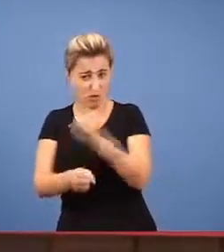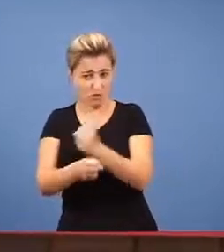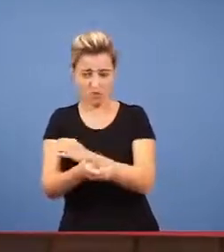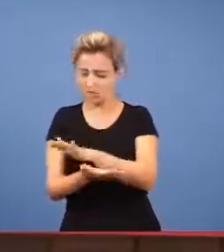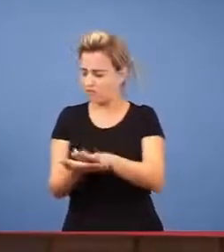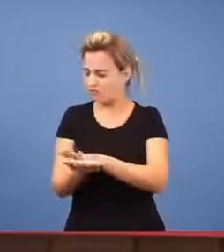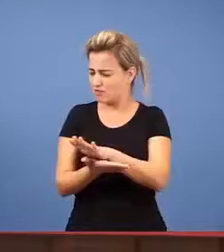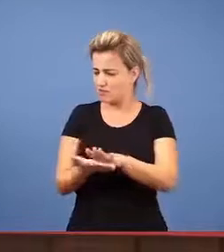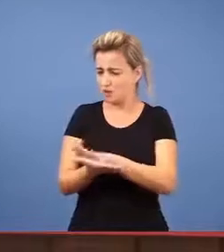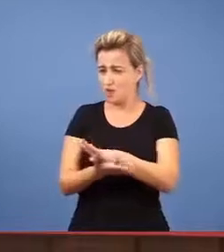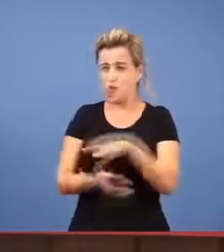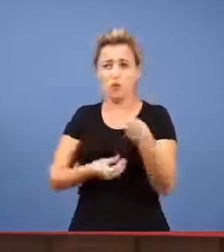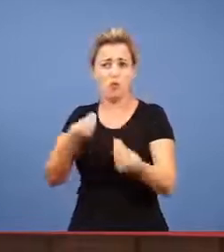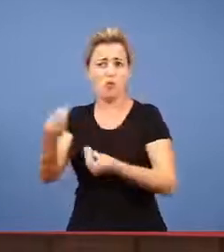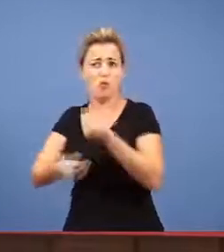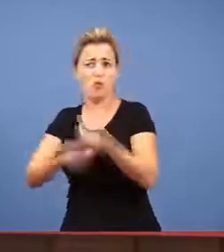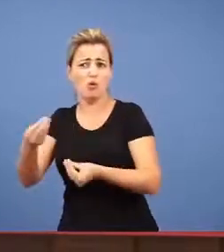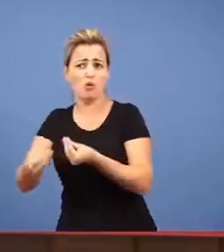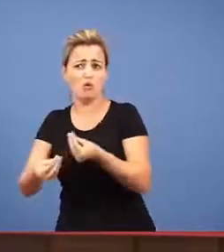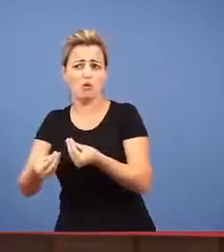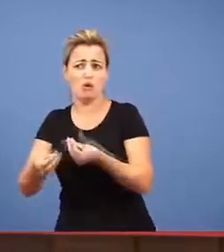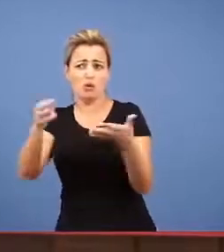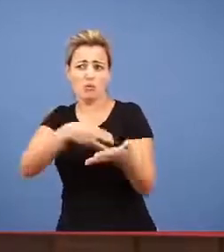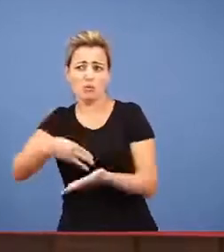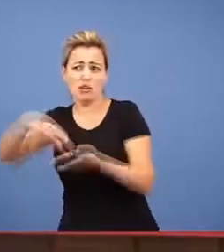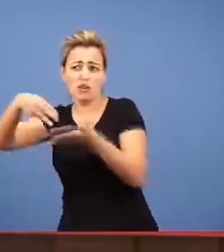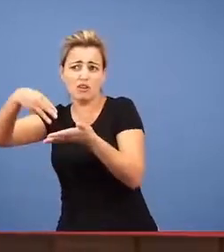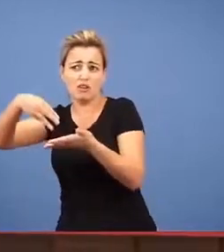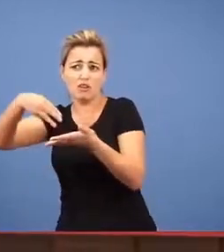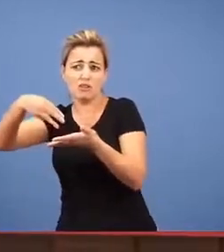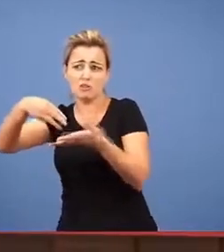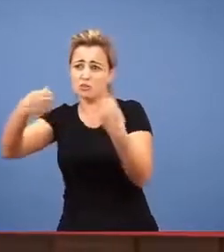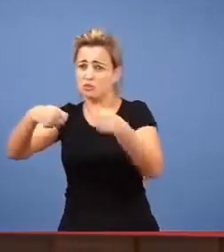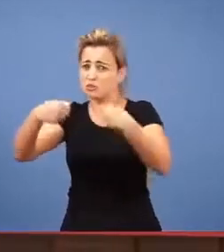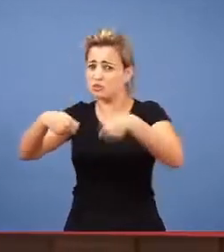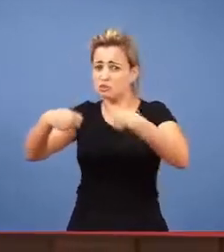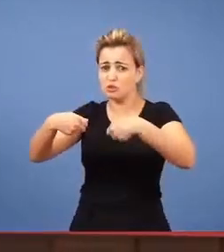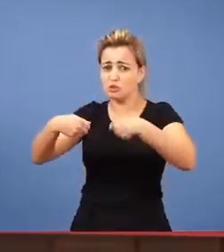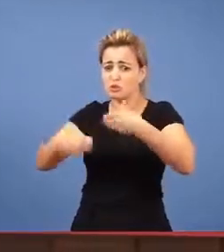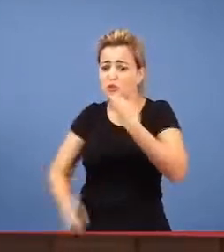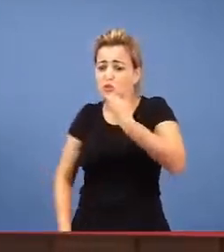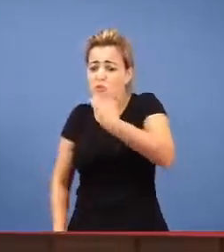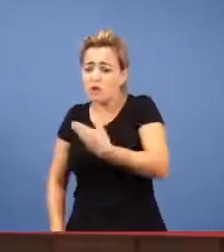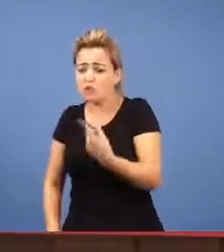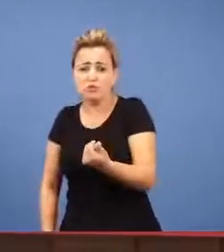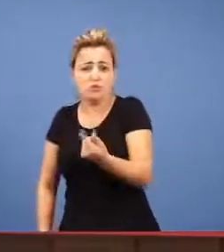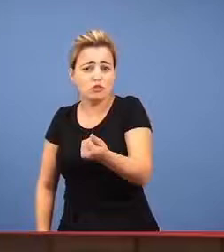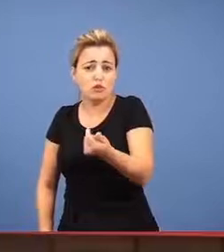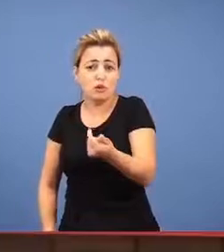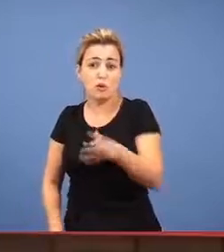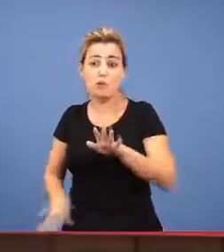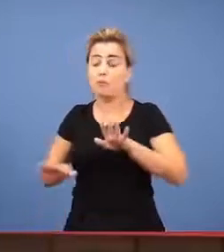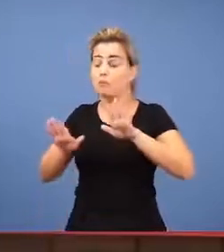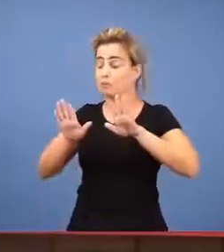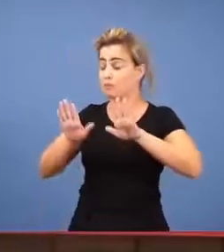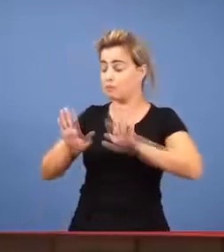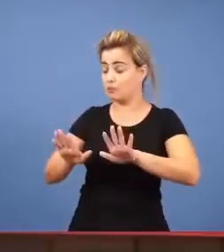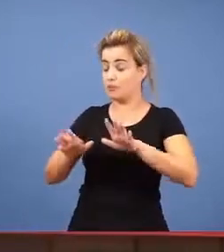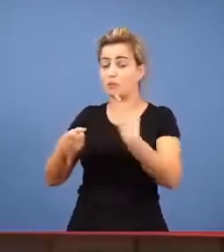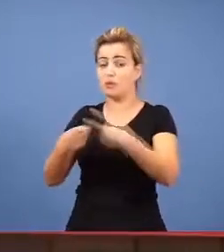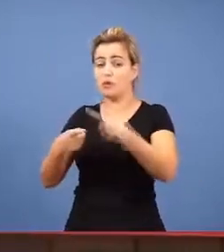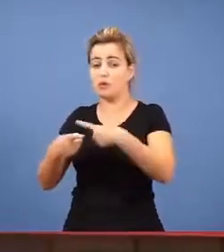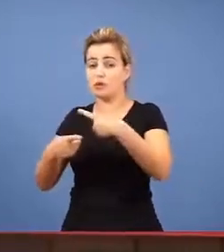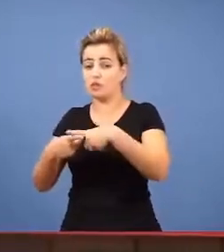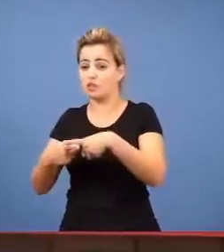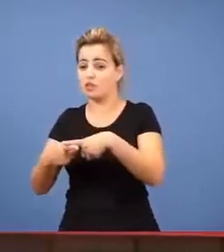growing. Everybody is amazed how this people is growing. And that's why. Because we only do